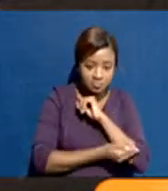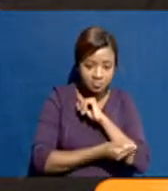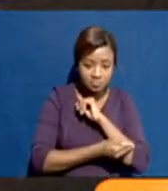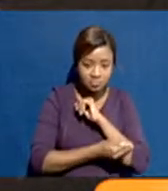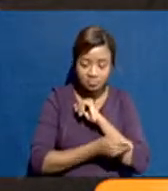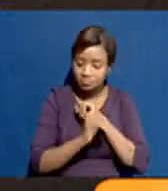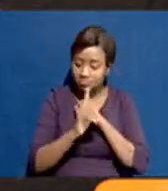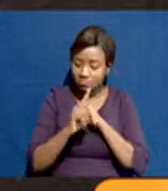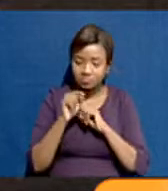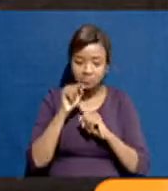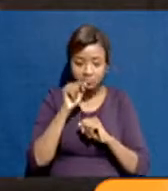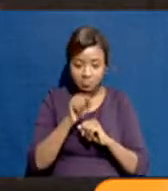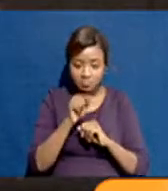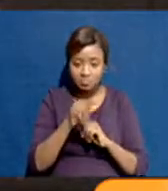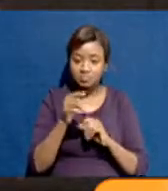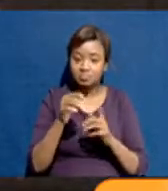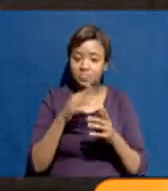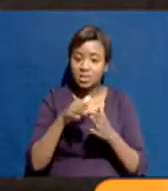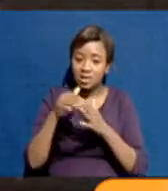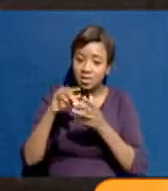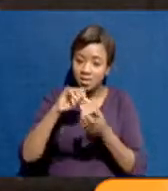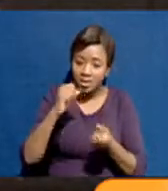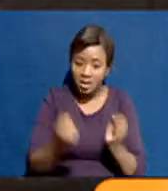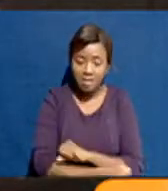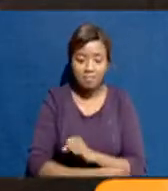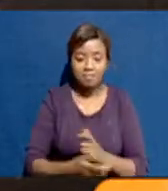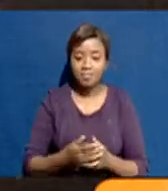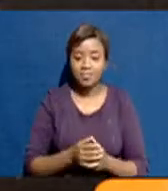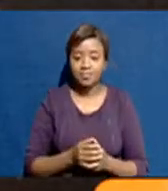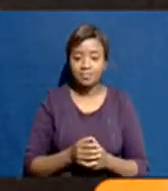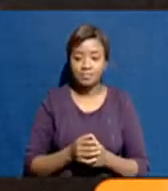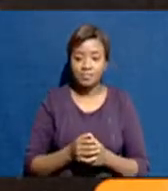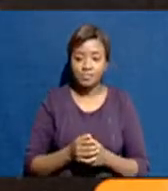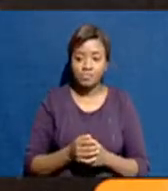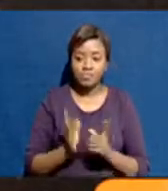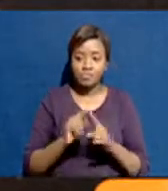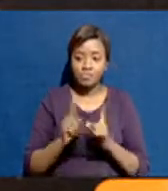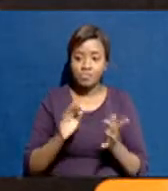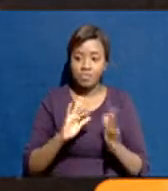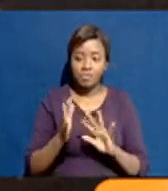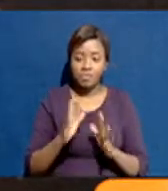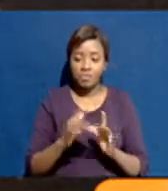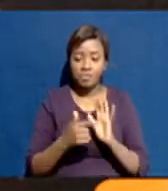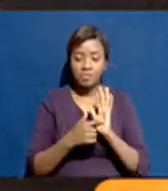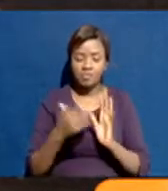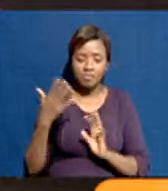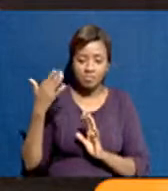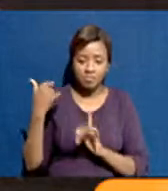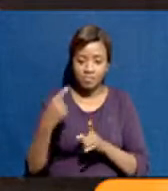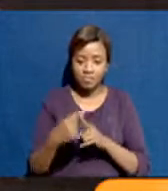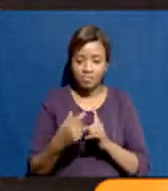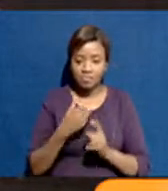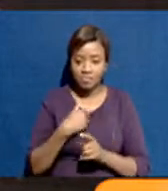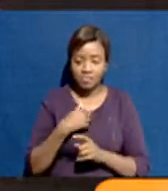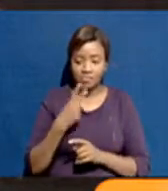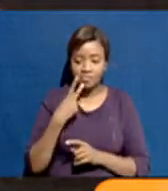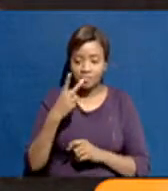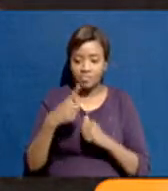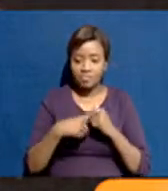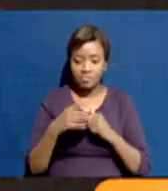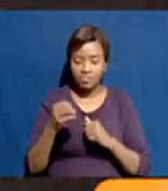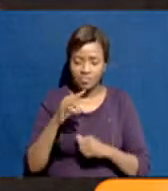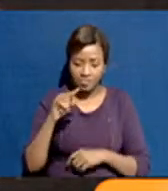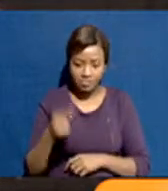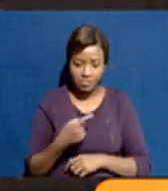is a violation. It's a defilement because the law is very clear. But then we sometimes say, for example, last year we had about around